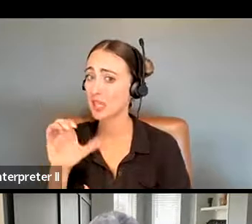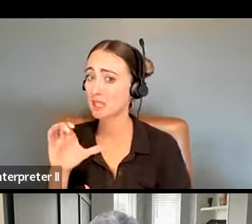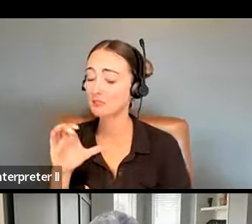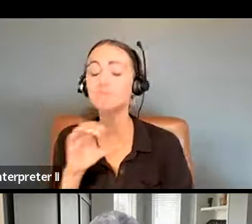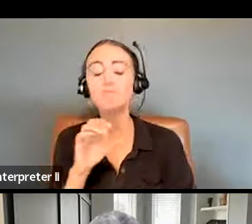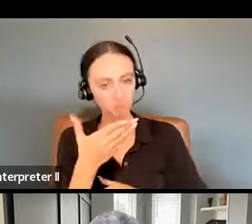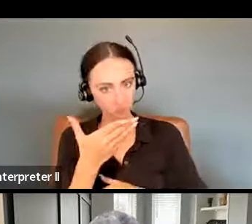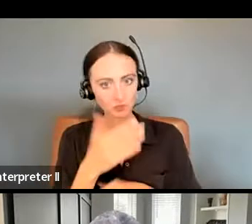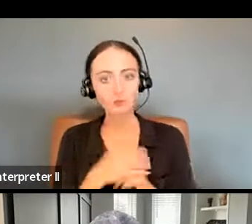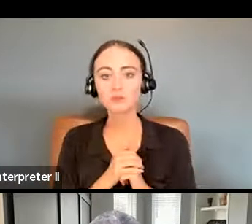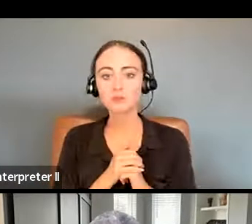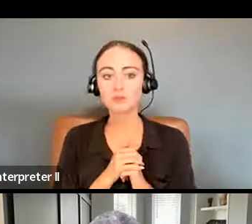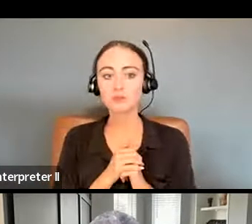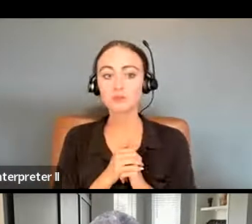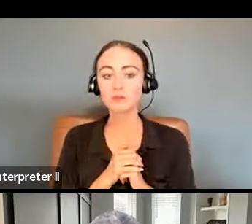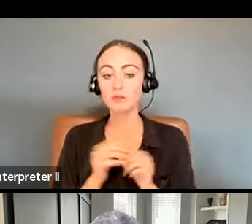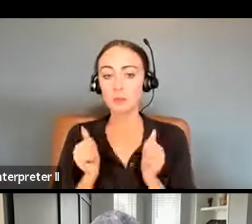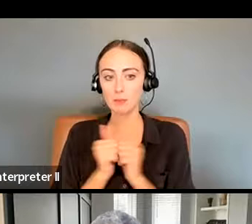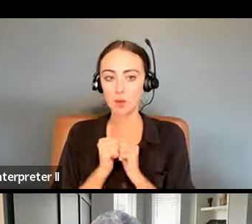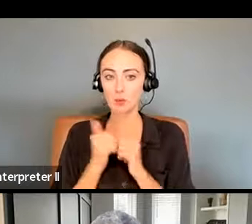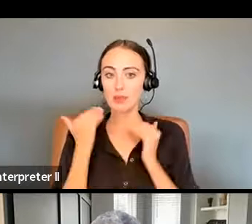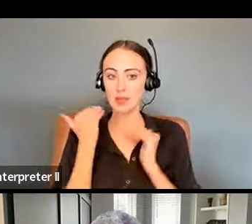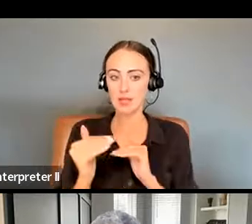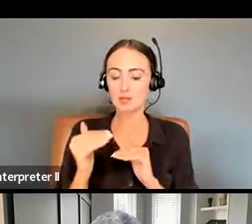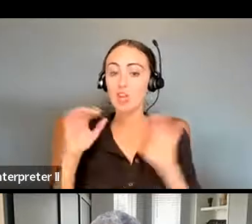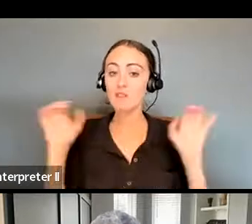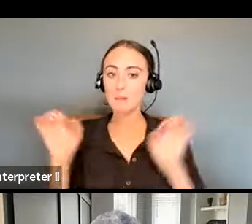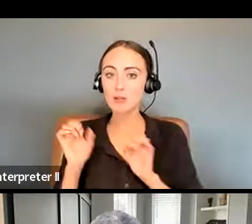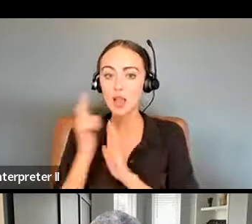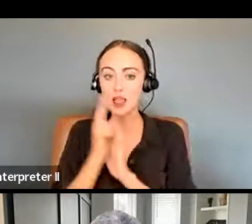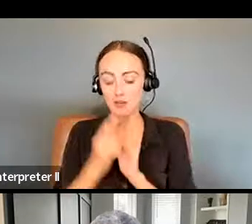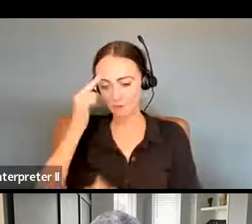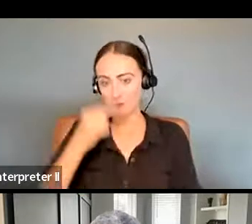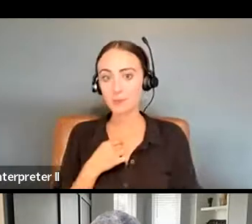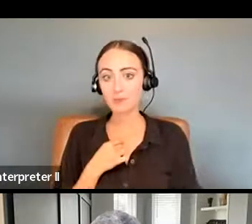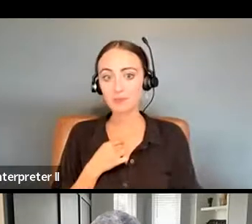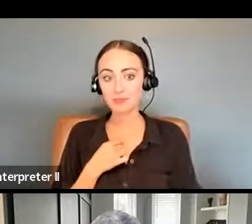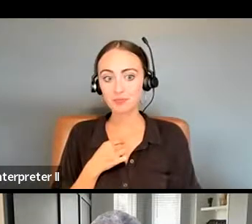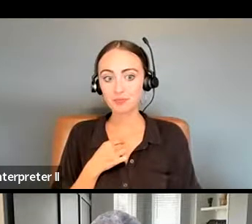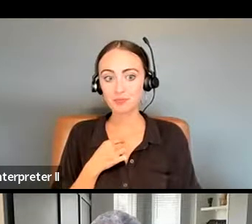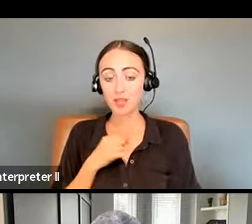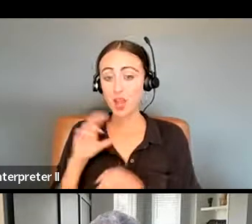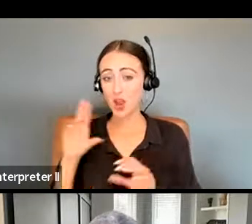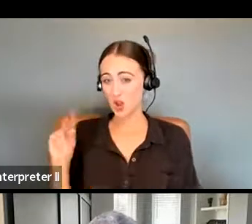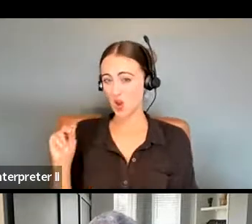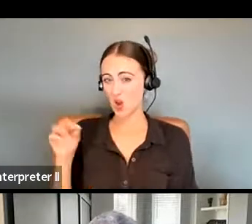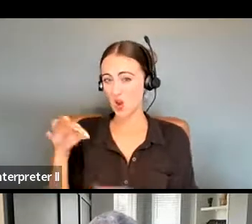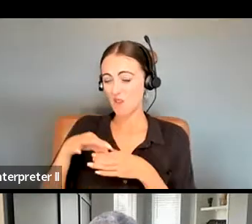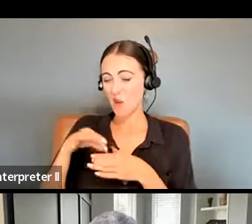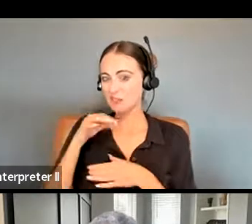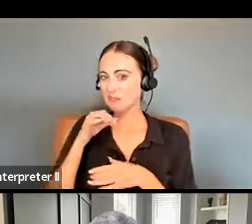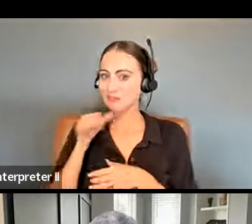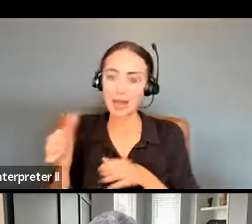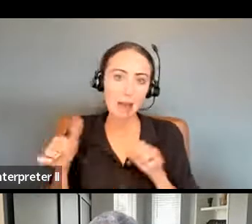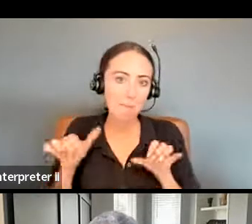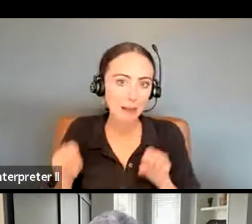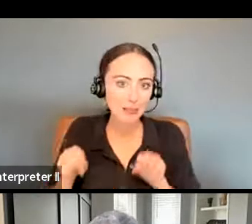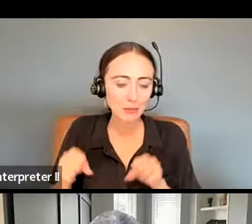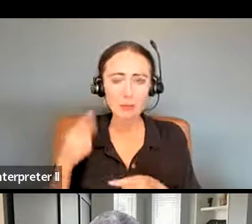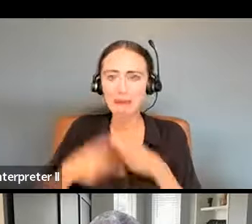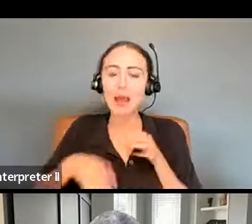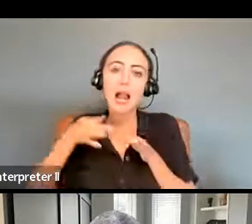Without objection. But within the constraints of emergency legislating, for me, a no vote here is not an option. We cannot